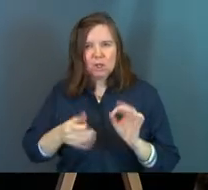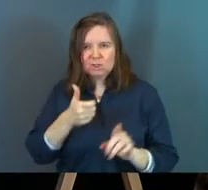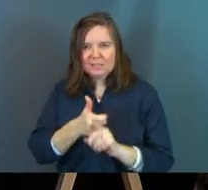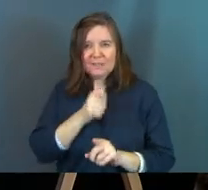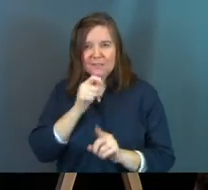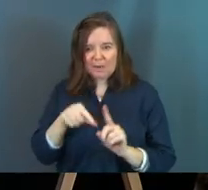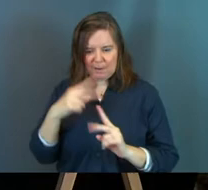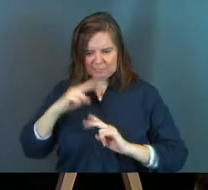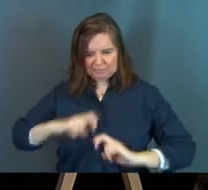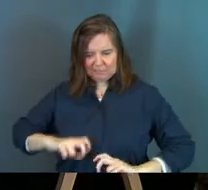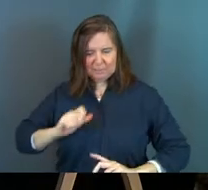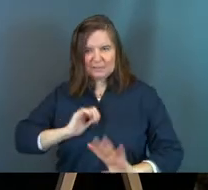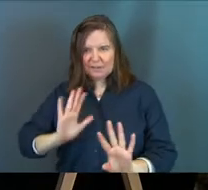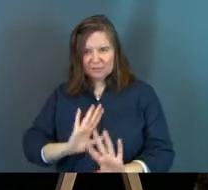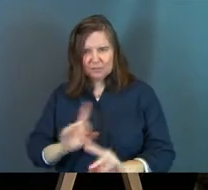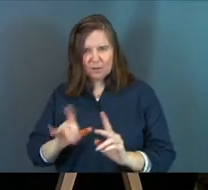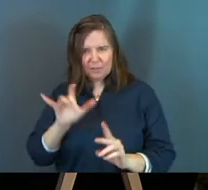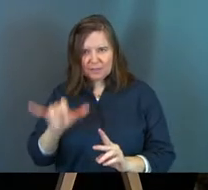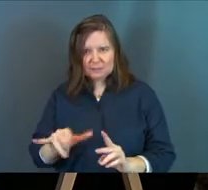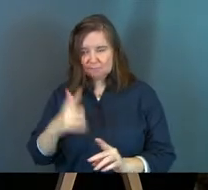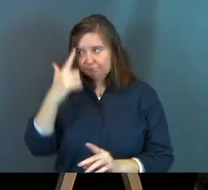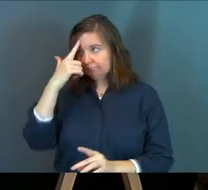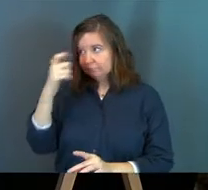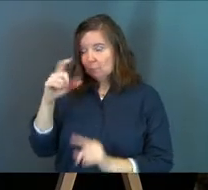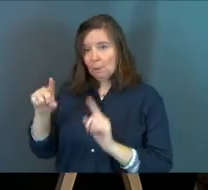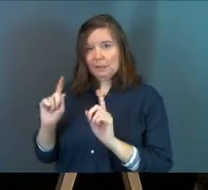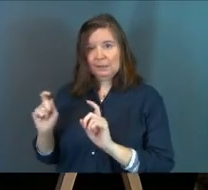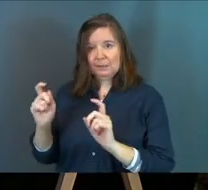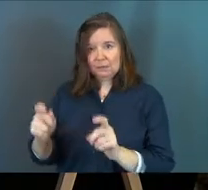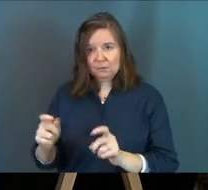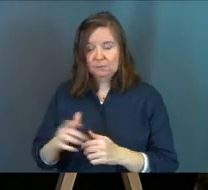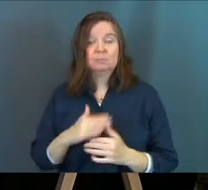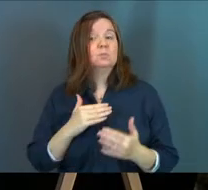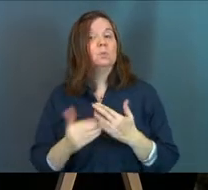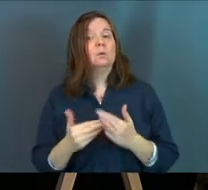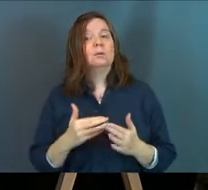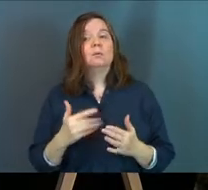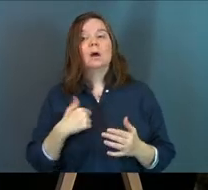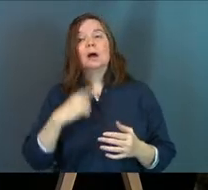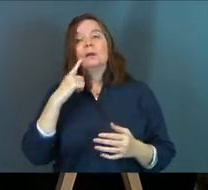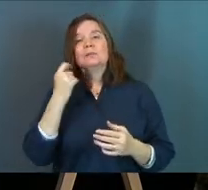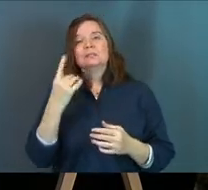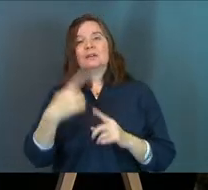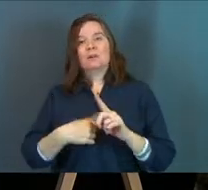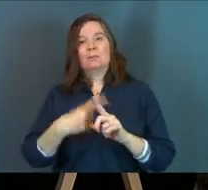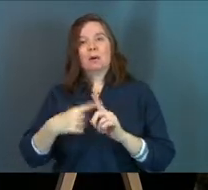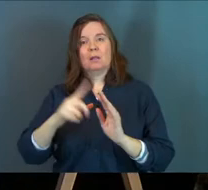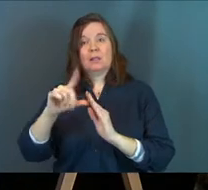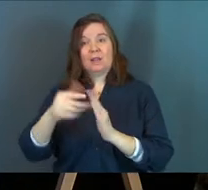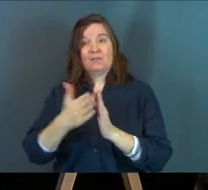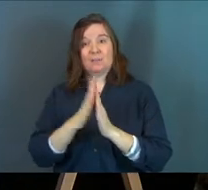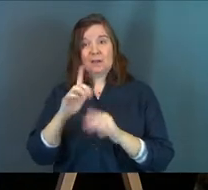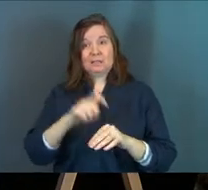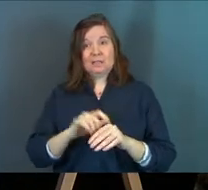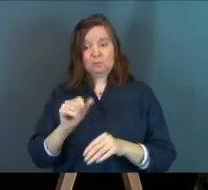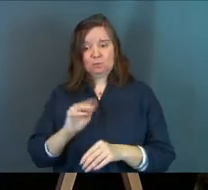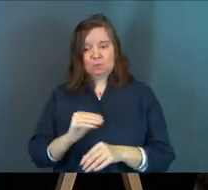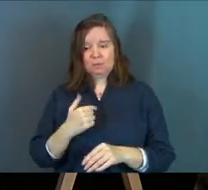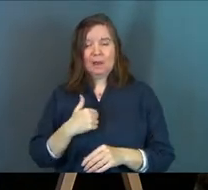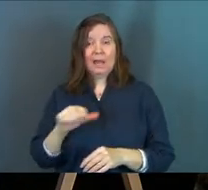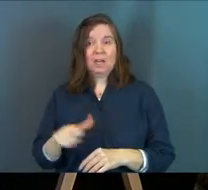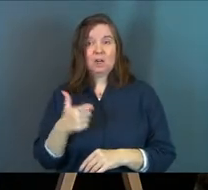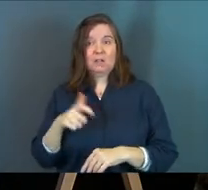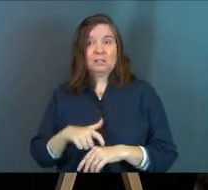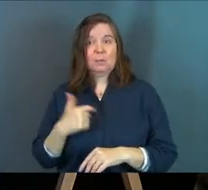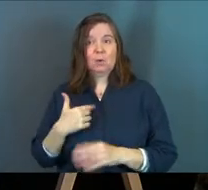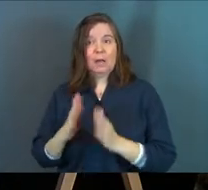about judging yourself today when it comes to this stuff. So anyway, I think several months after that prayer time with Jim, I had